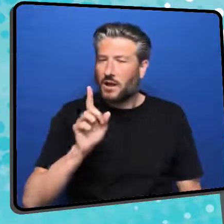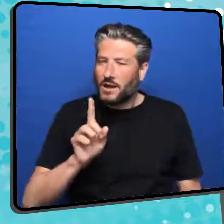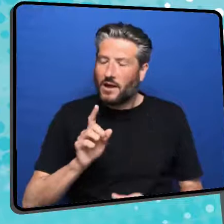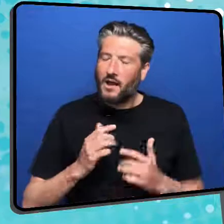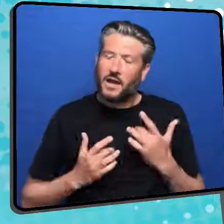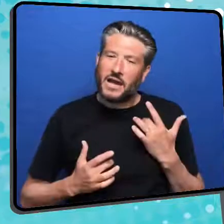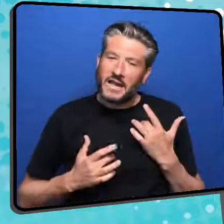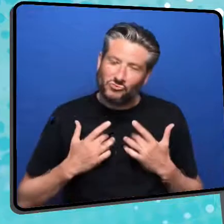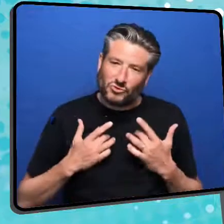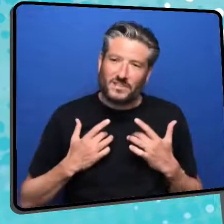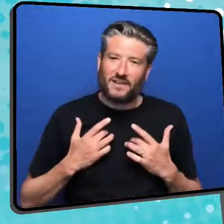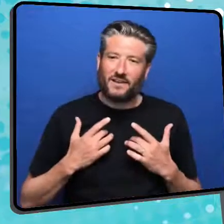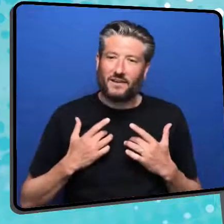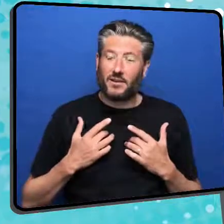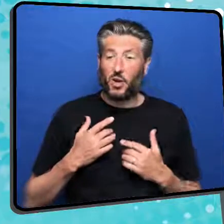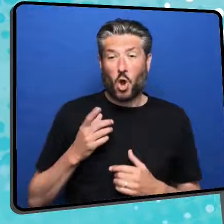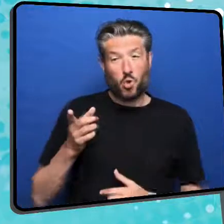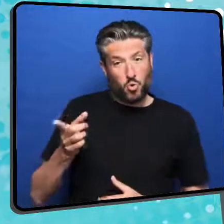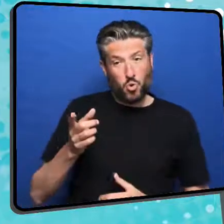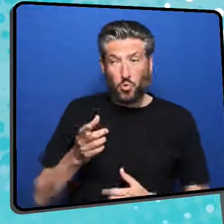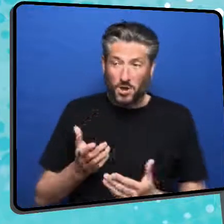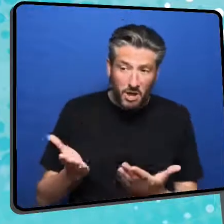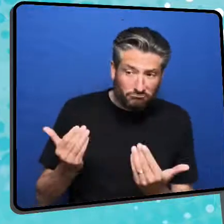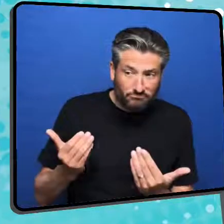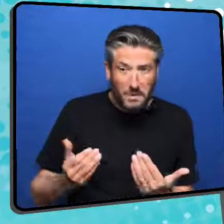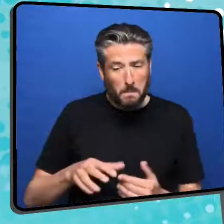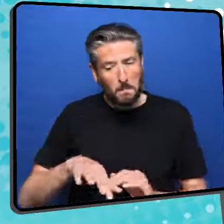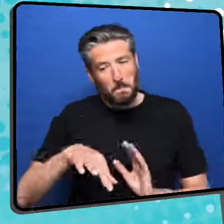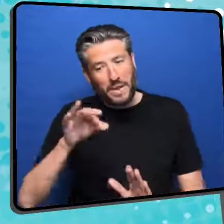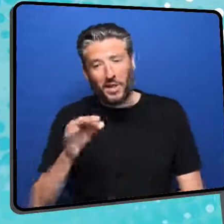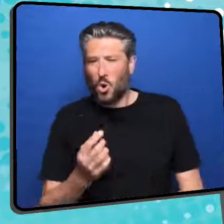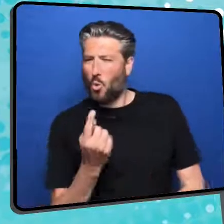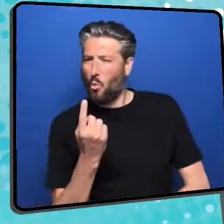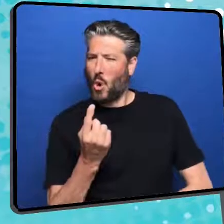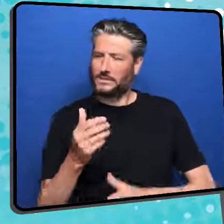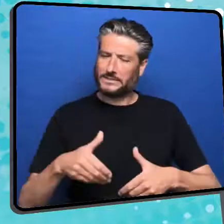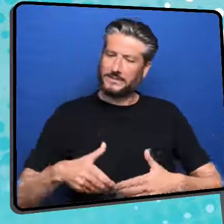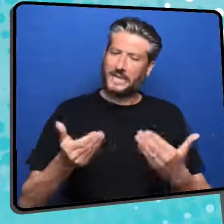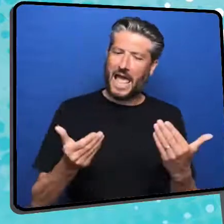their average day. Could you describe your average day for us?